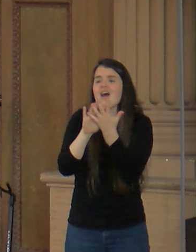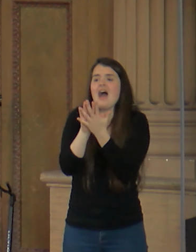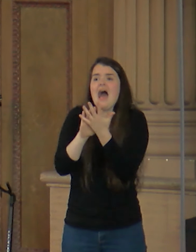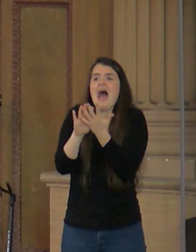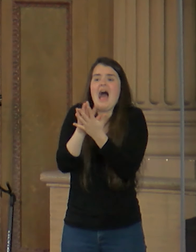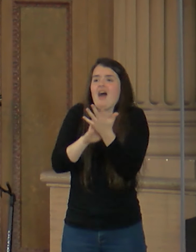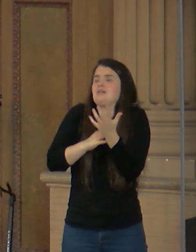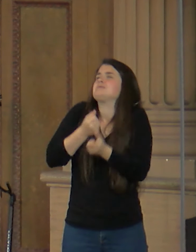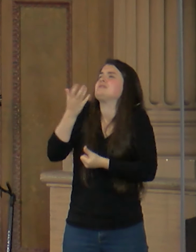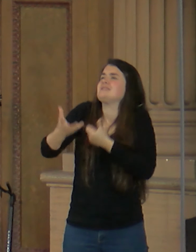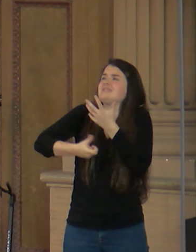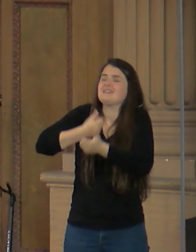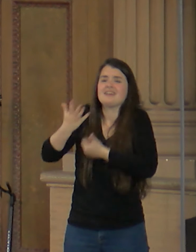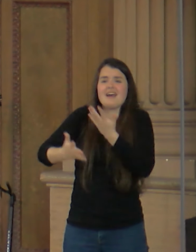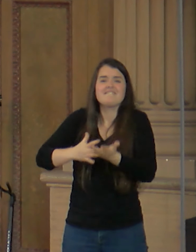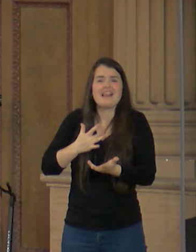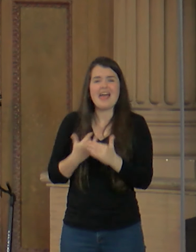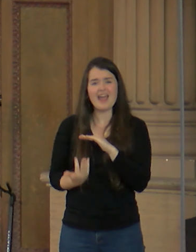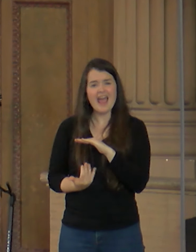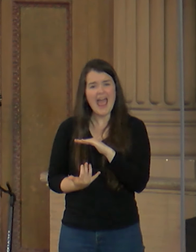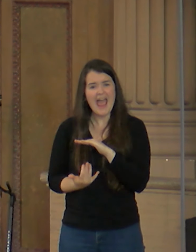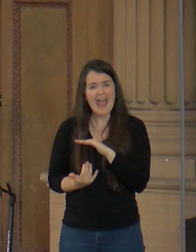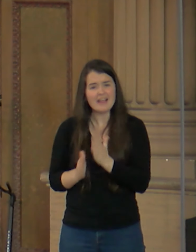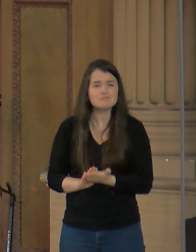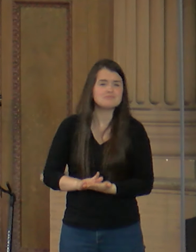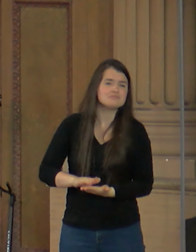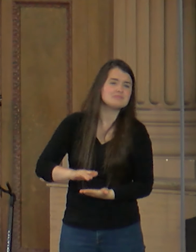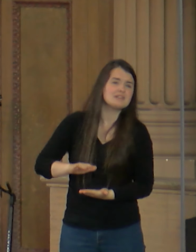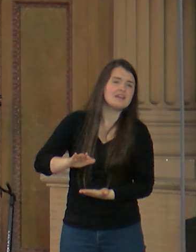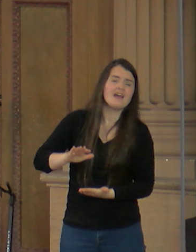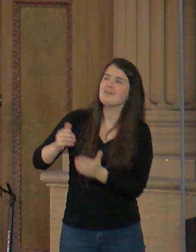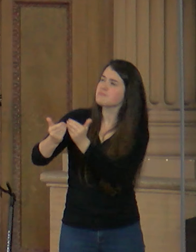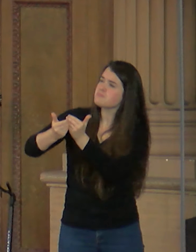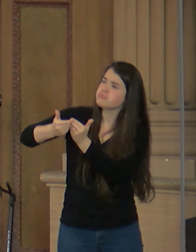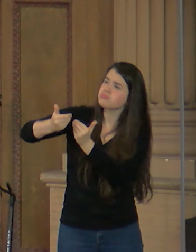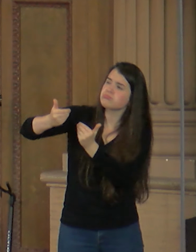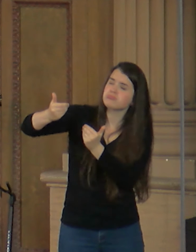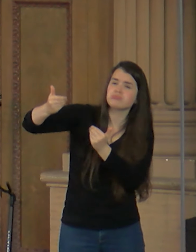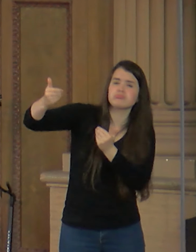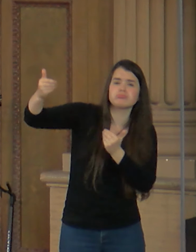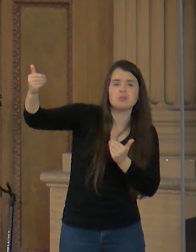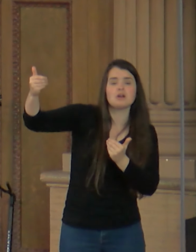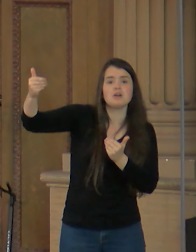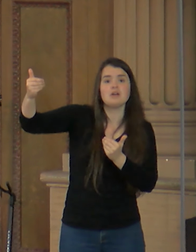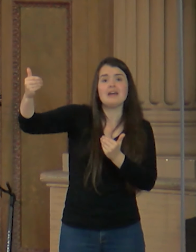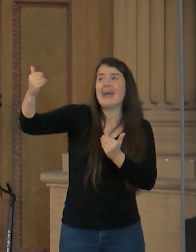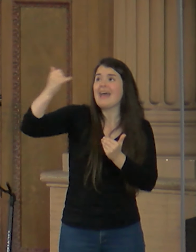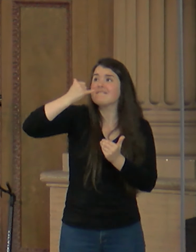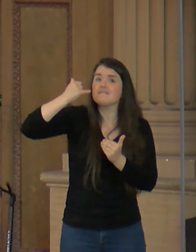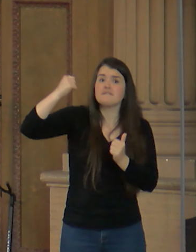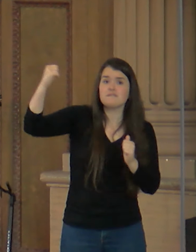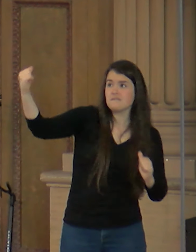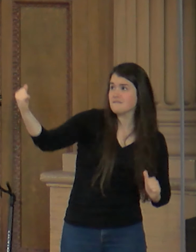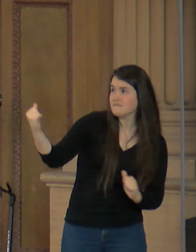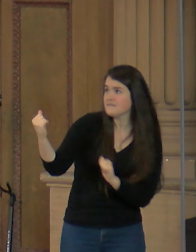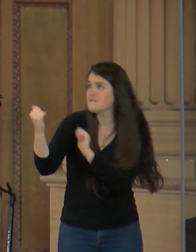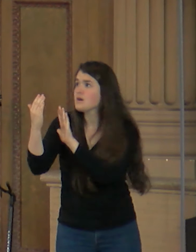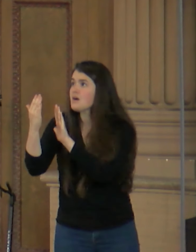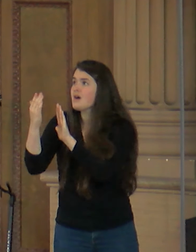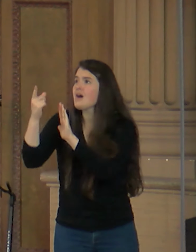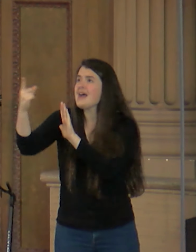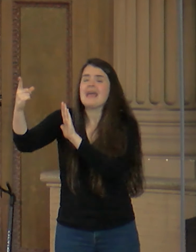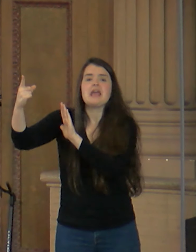and you're feeling like there's this increased anger that's creating an increased gap between you and God, and that if you ever did go back to him, you feel like he would just